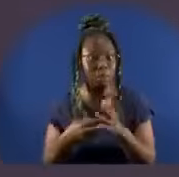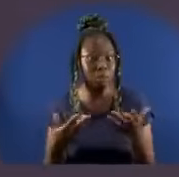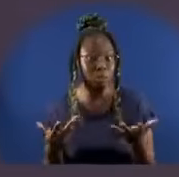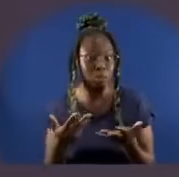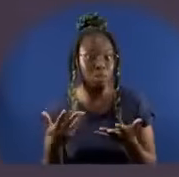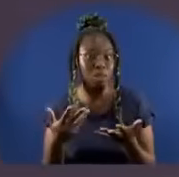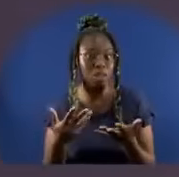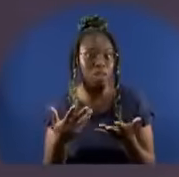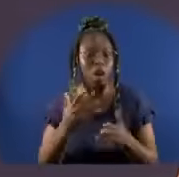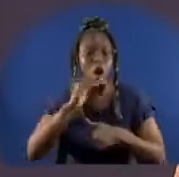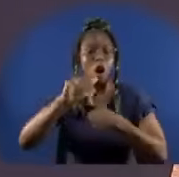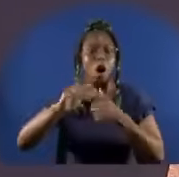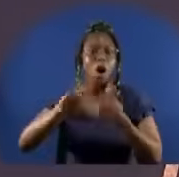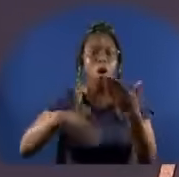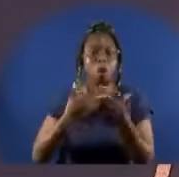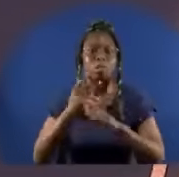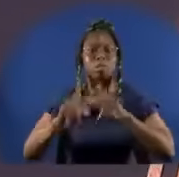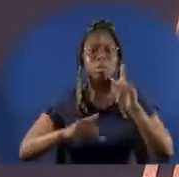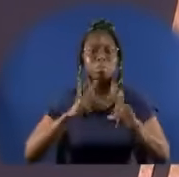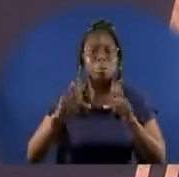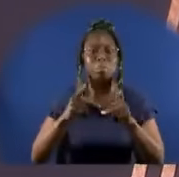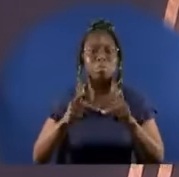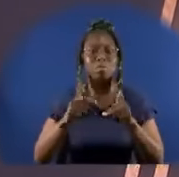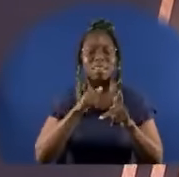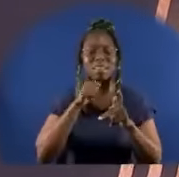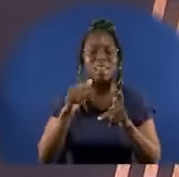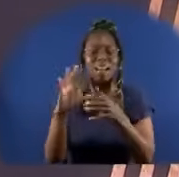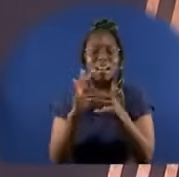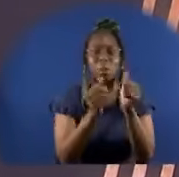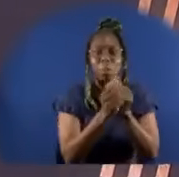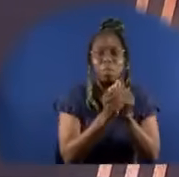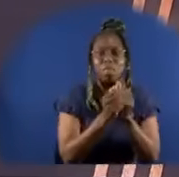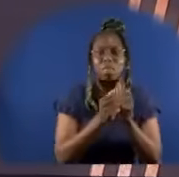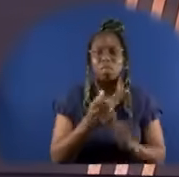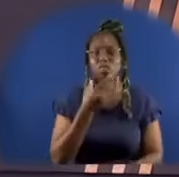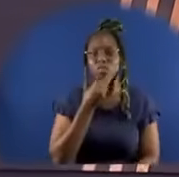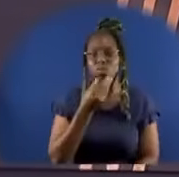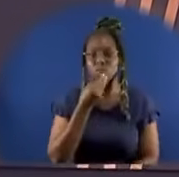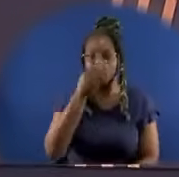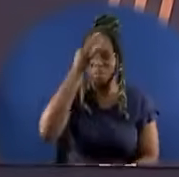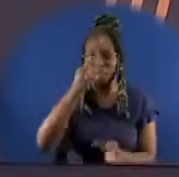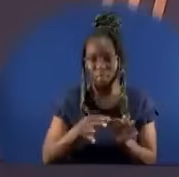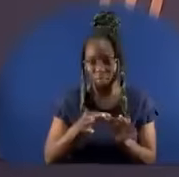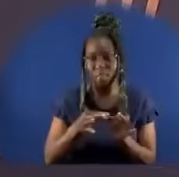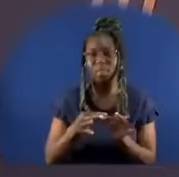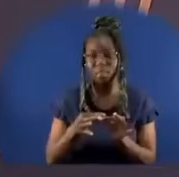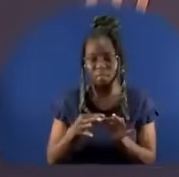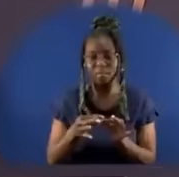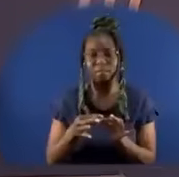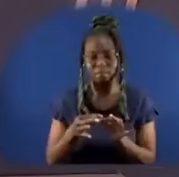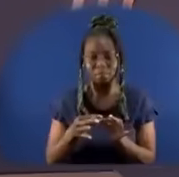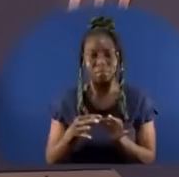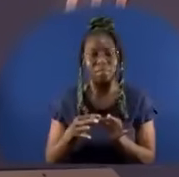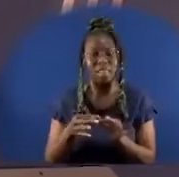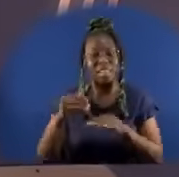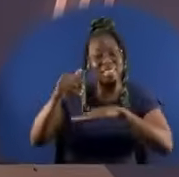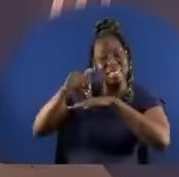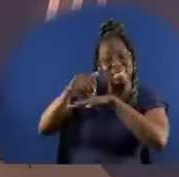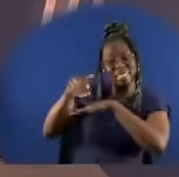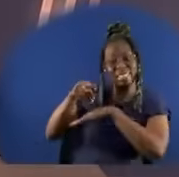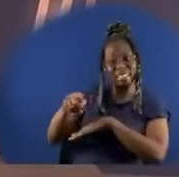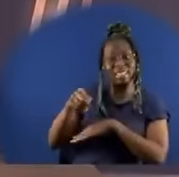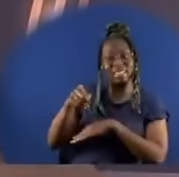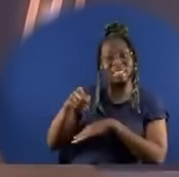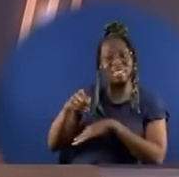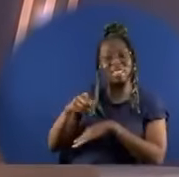who are outside of the Jewish faith. And this centurion who sends the elders to get